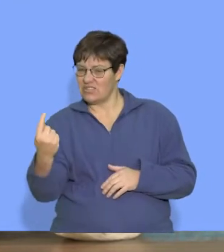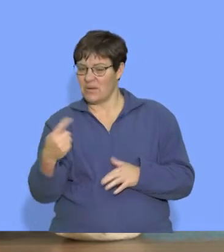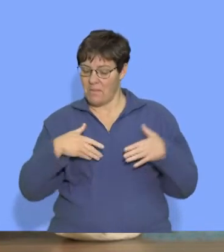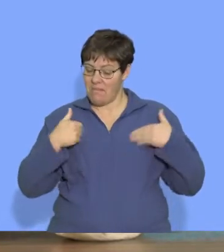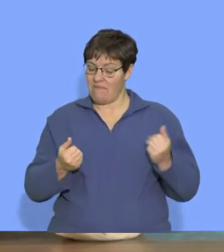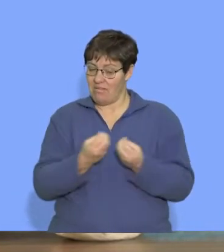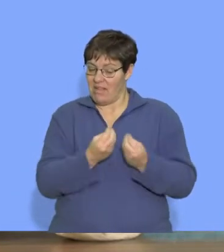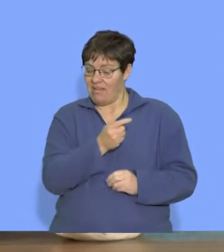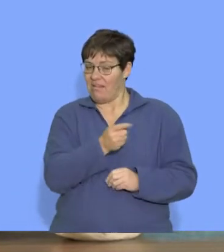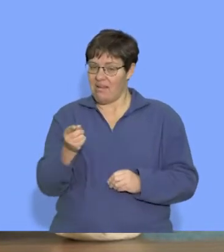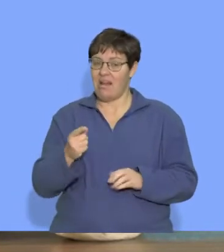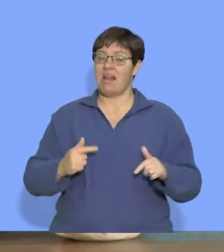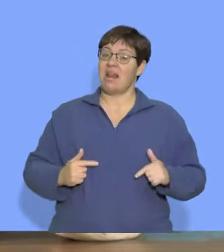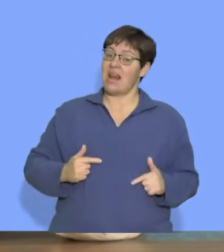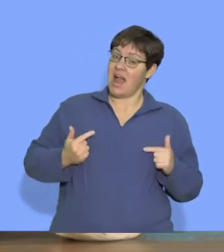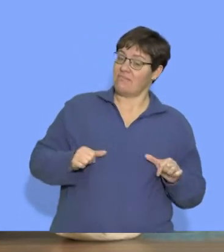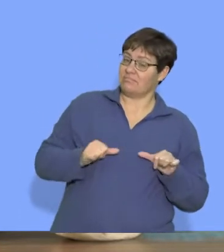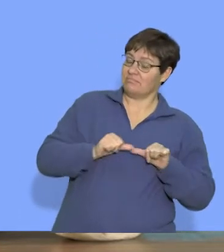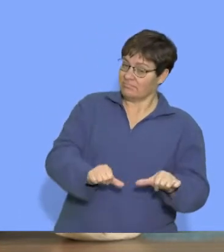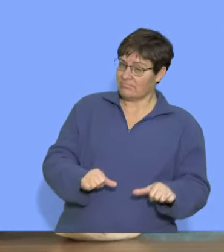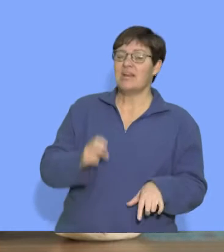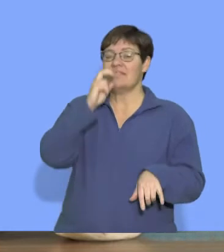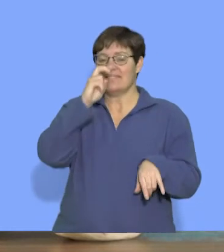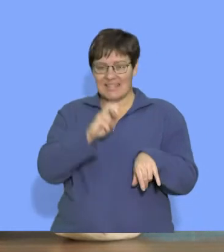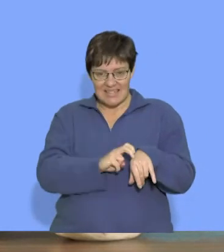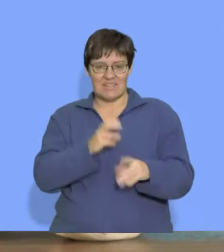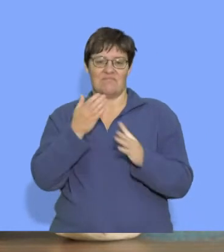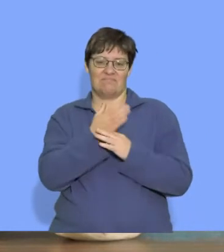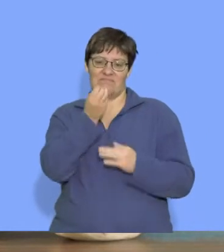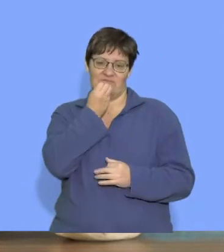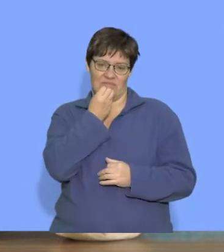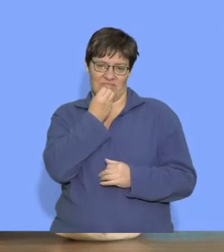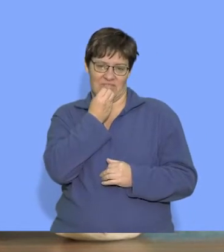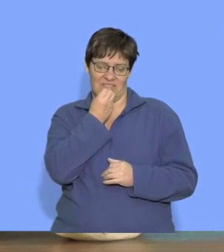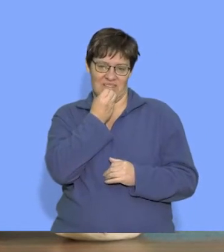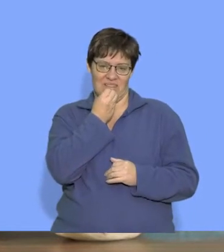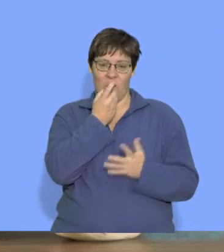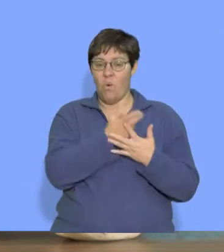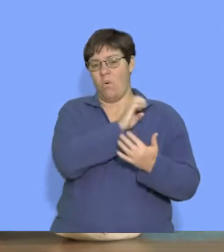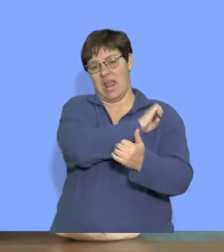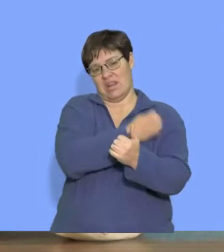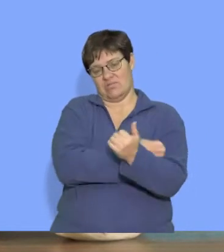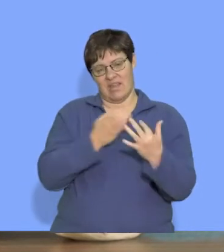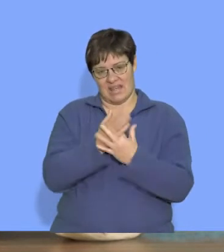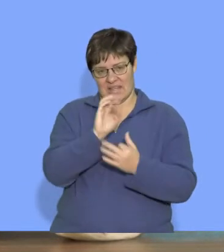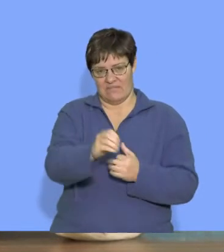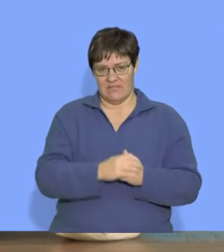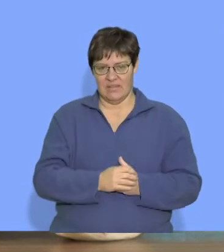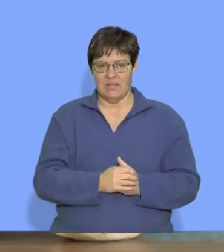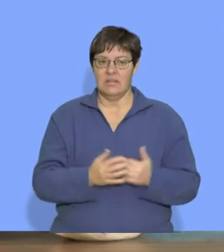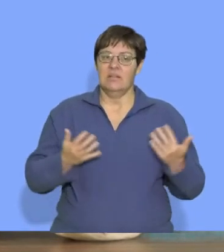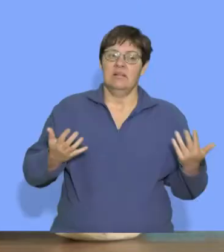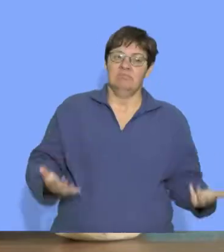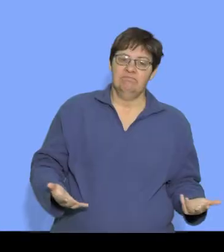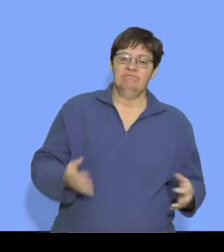its basic characteristic of living, is that it must be able to access food or energy. And so if we talk